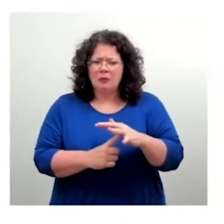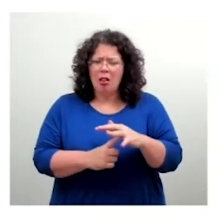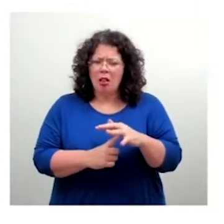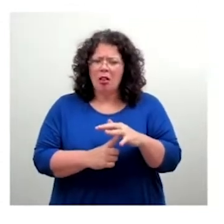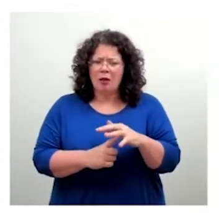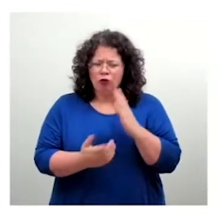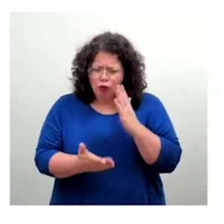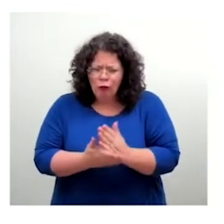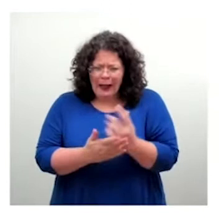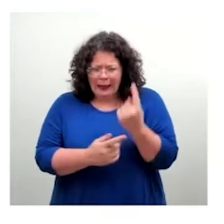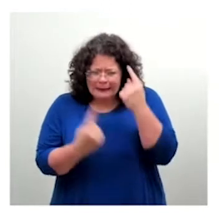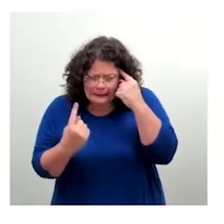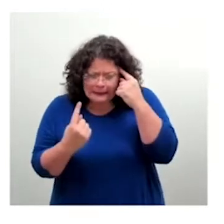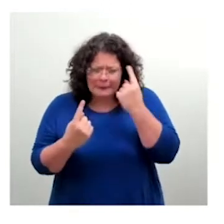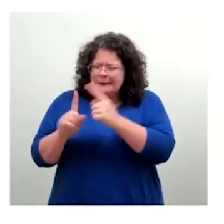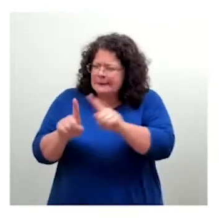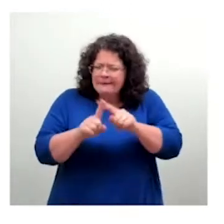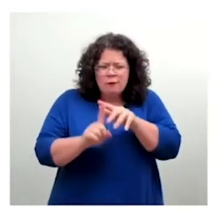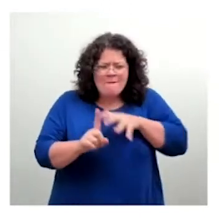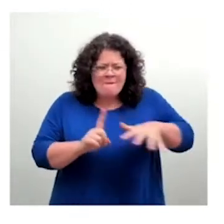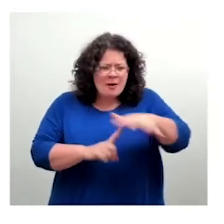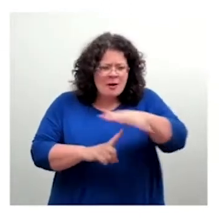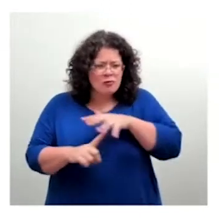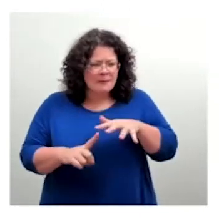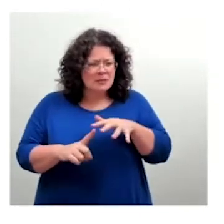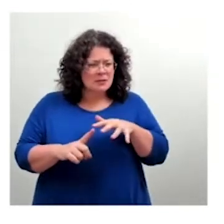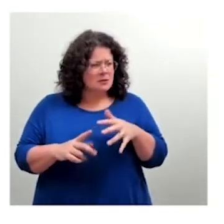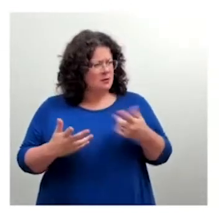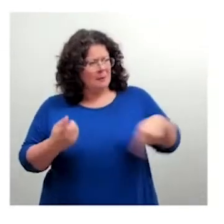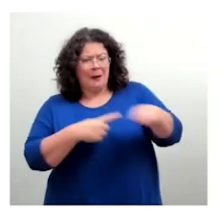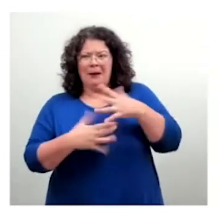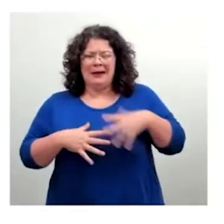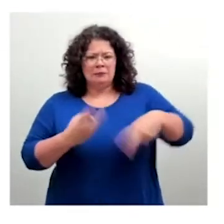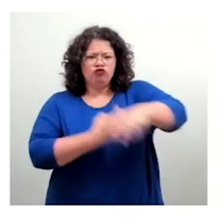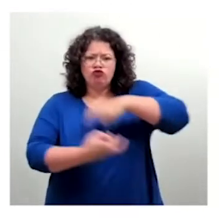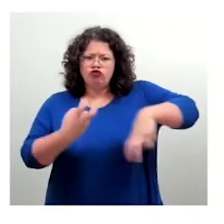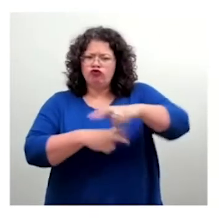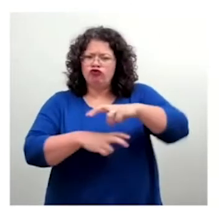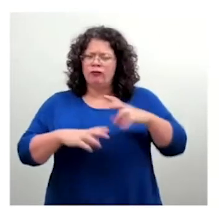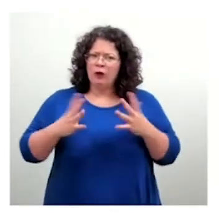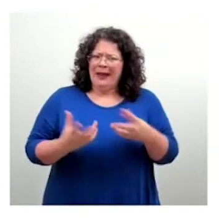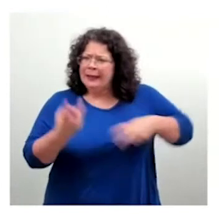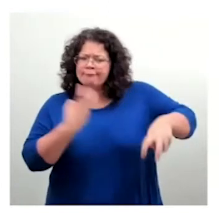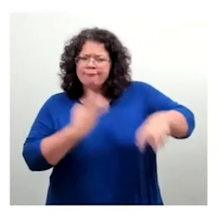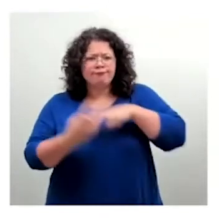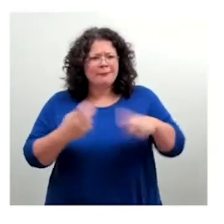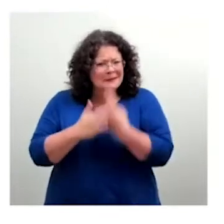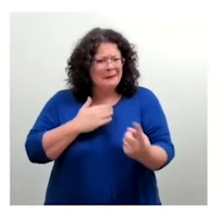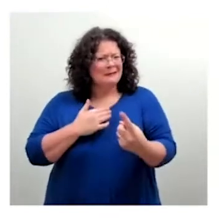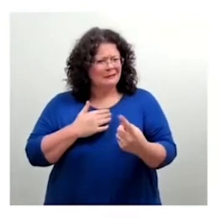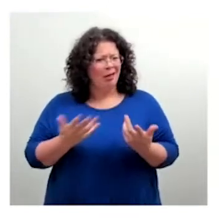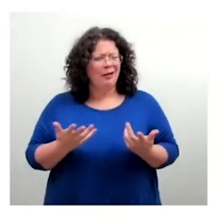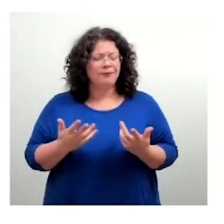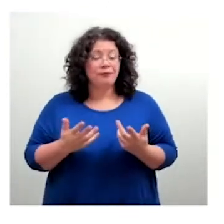take what was initially an idea or concept to today, what is Soundscape. So what